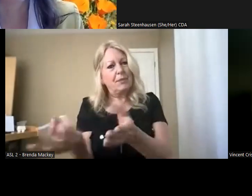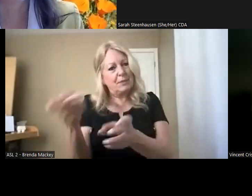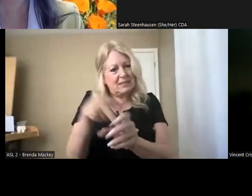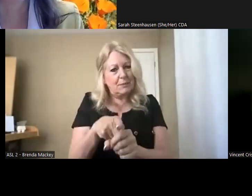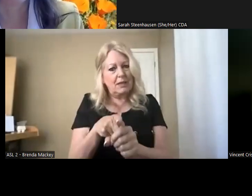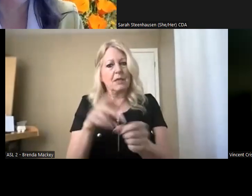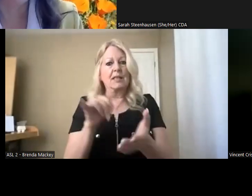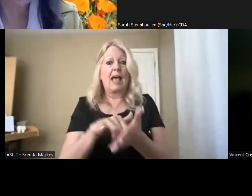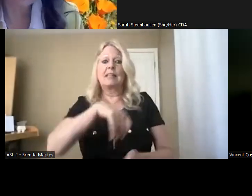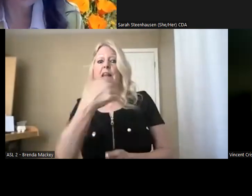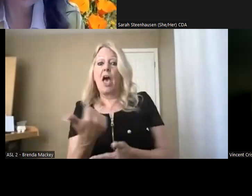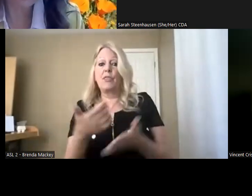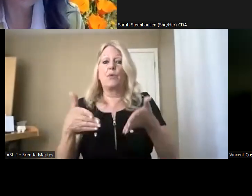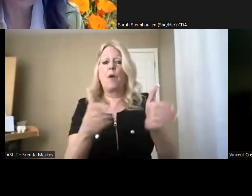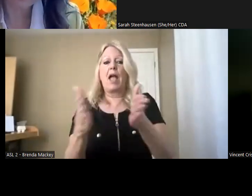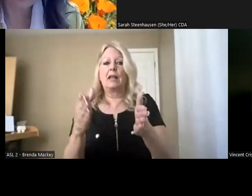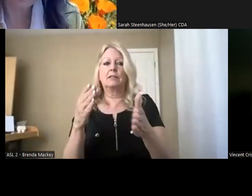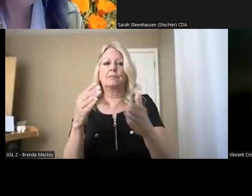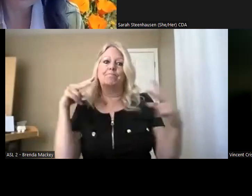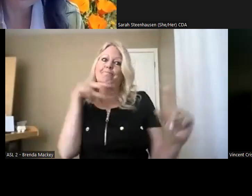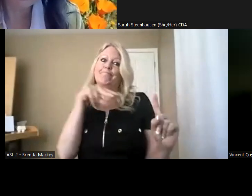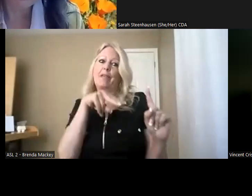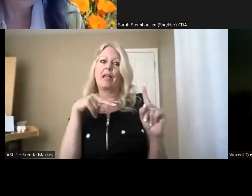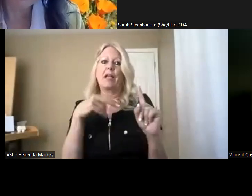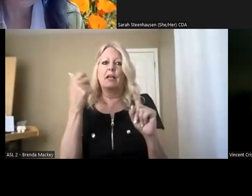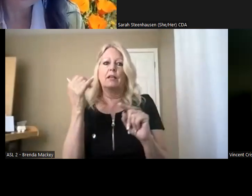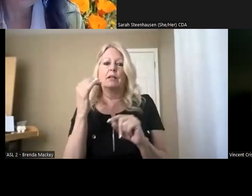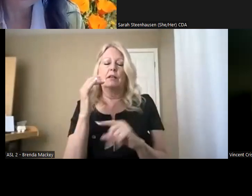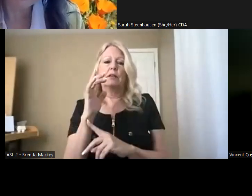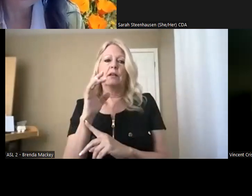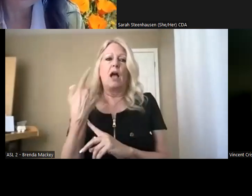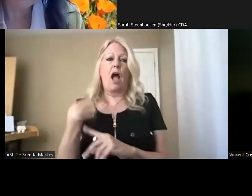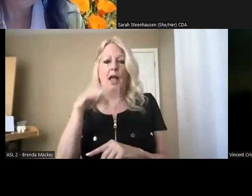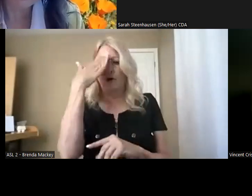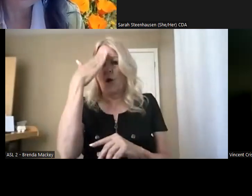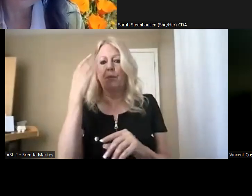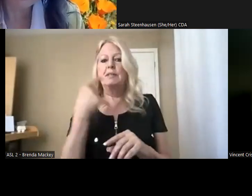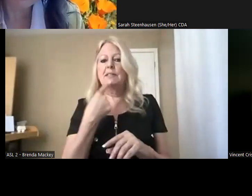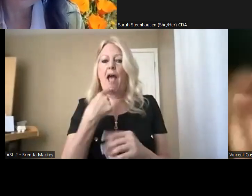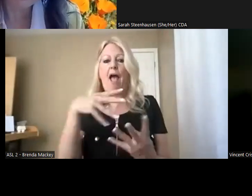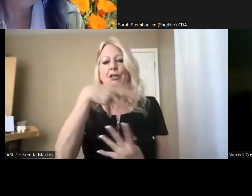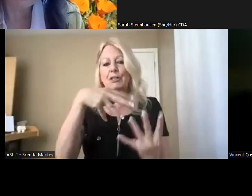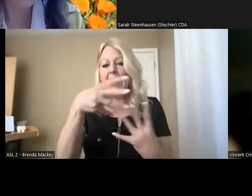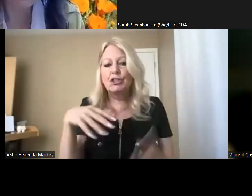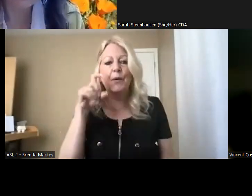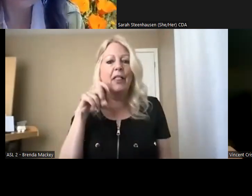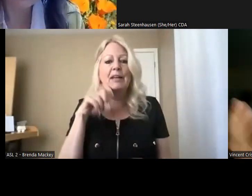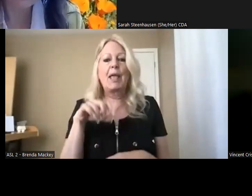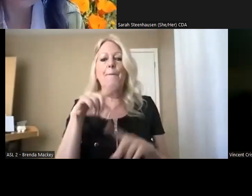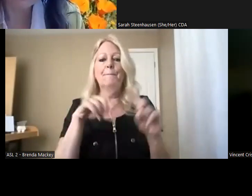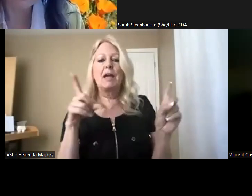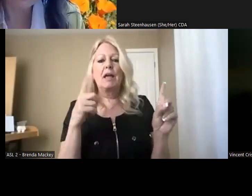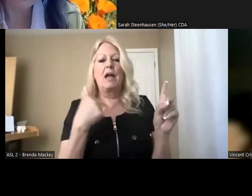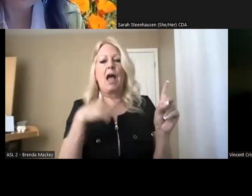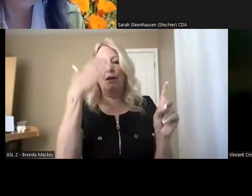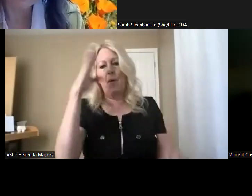another lens that we look at this. I mean, we said intersectionality, but, you know, again, we've always had sort of like a